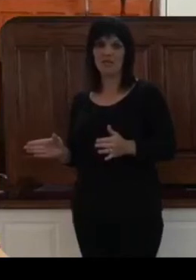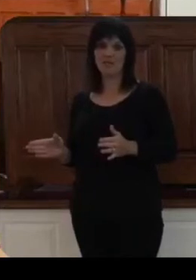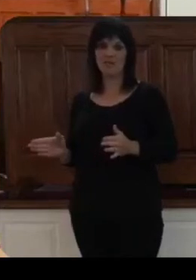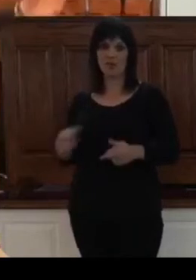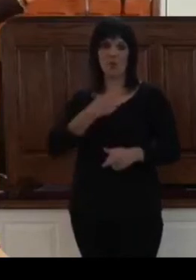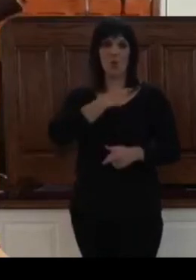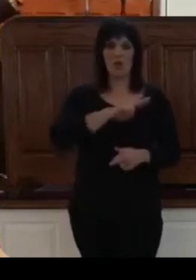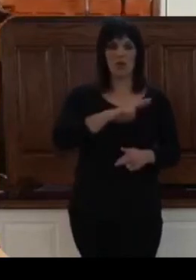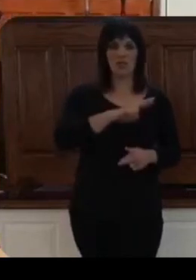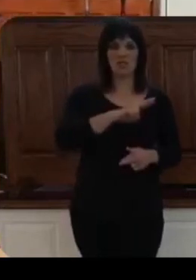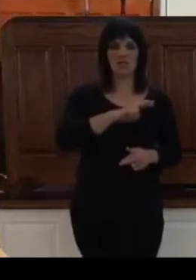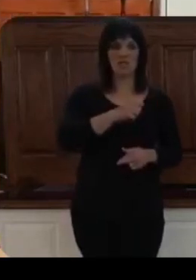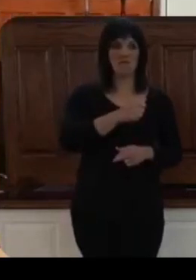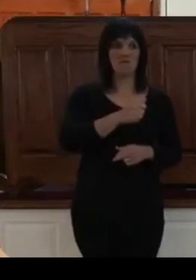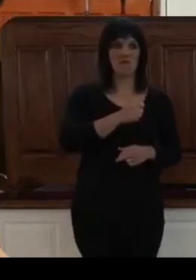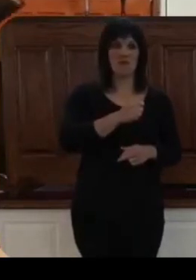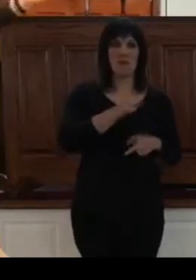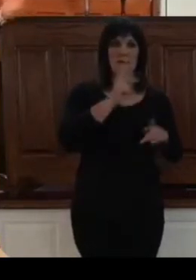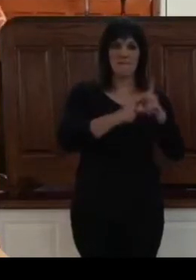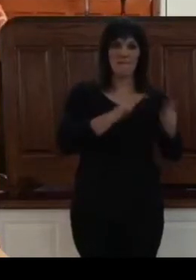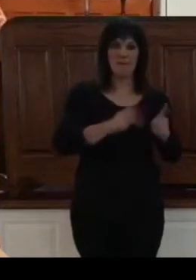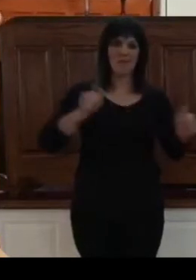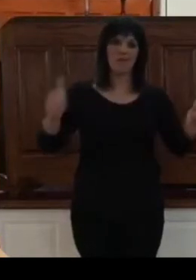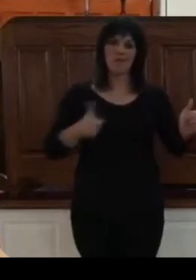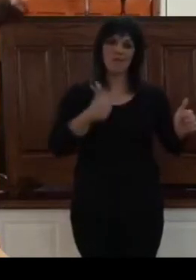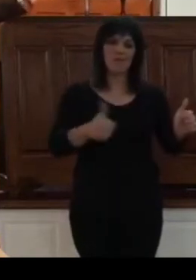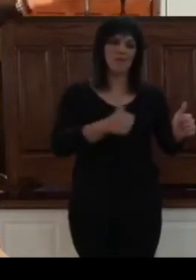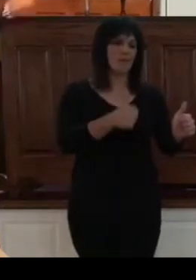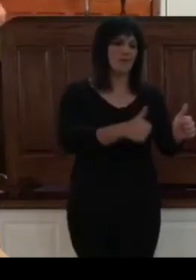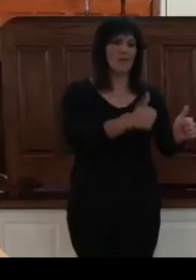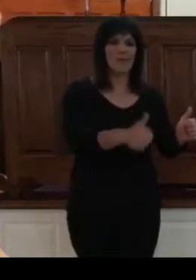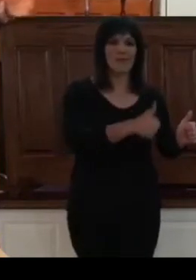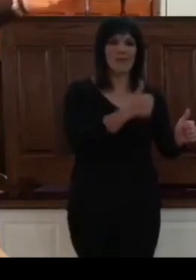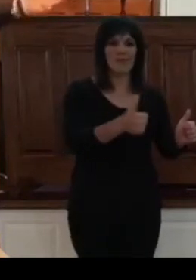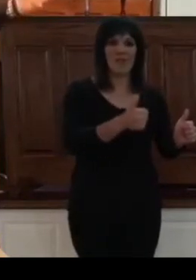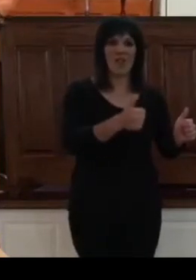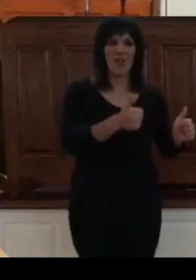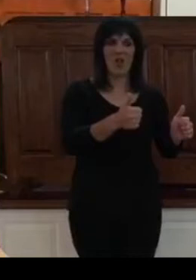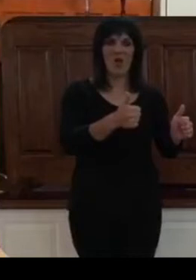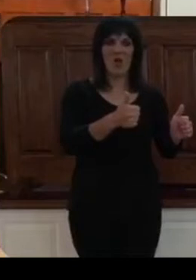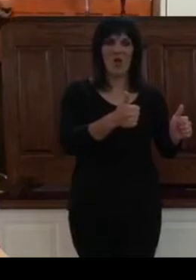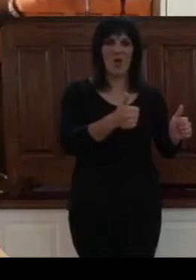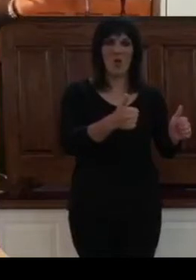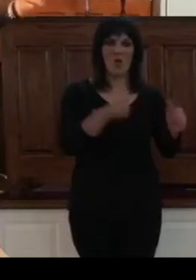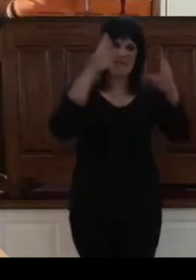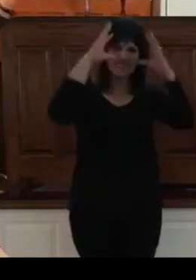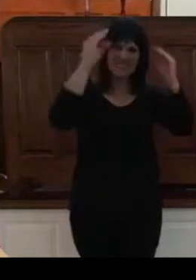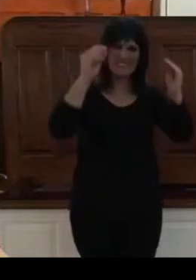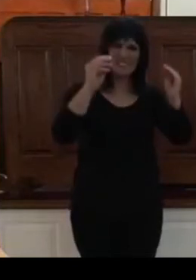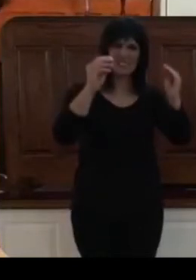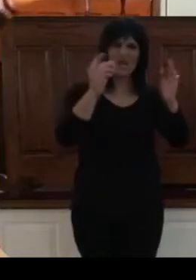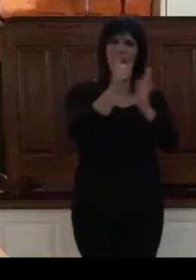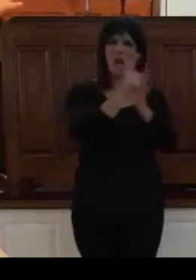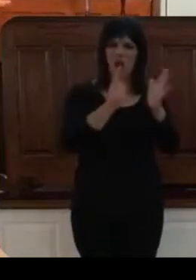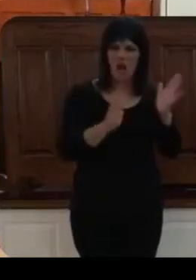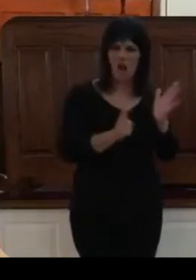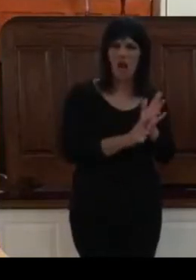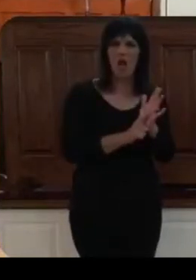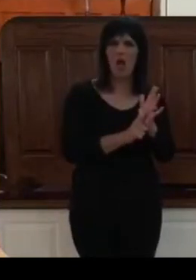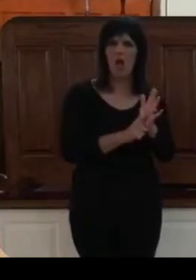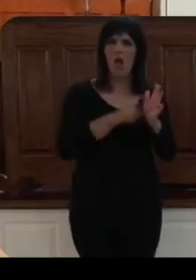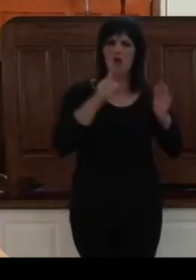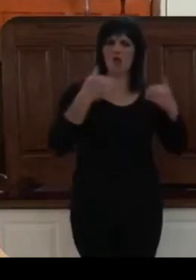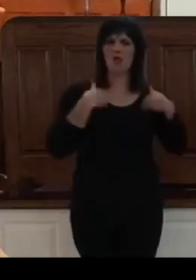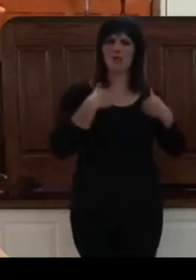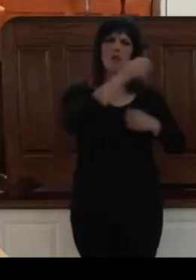Religion are these guys that's coming behind him. They're teaching the legalism, follow the law, follow this order. If you're going to be right with God, you got to do A, B, C, and